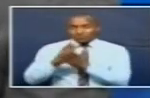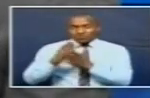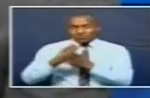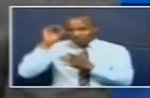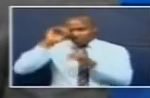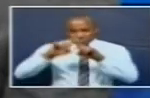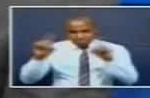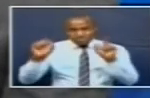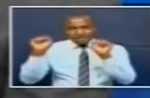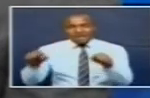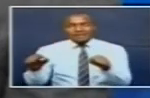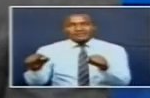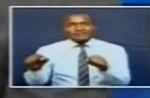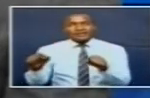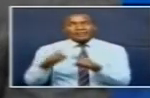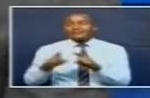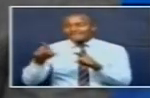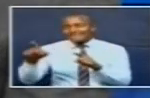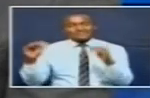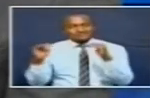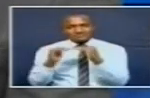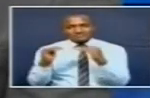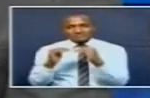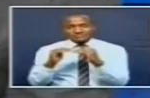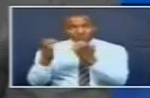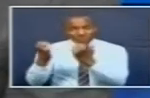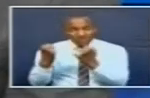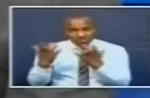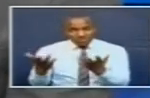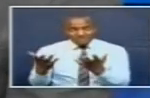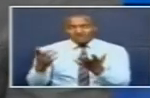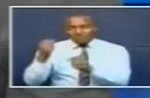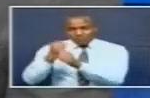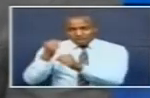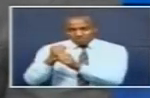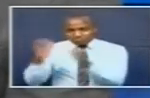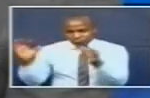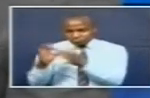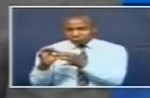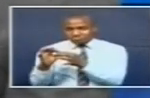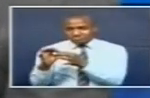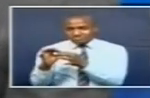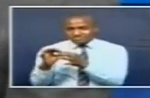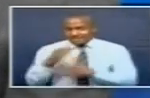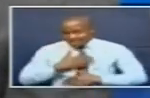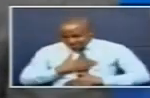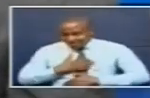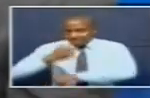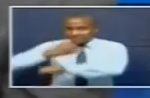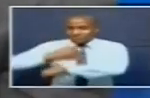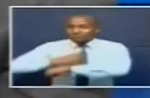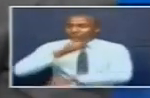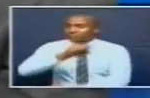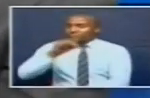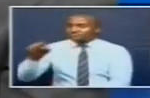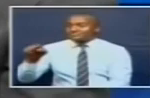country, but that's the essence of democracy. What we need is that we must work together, respect institutions, and let